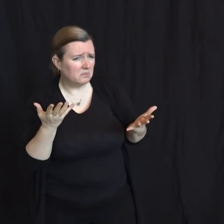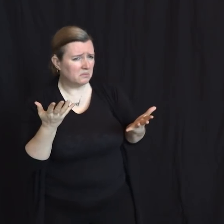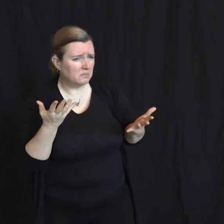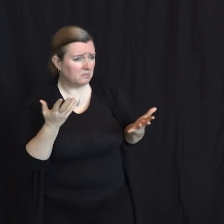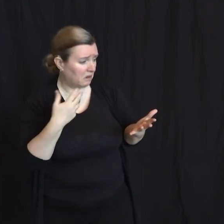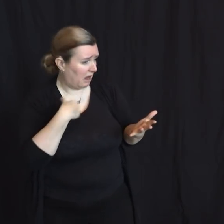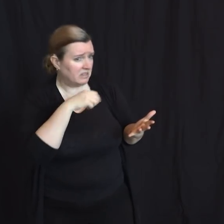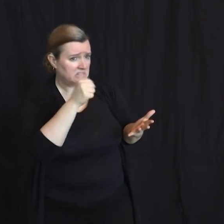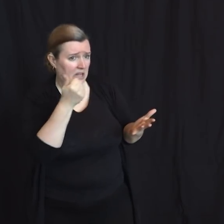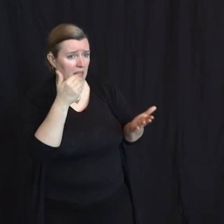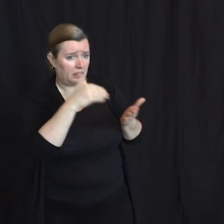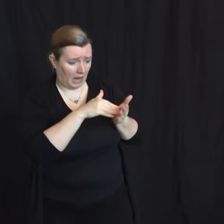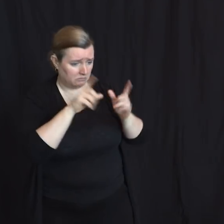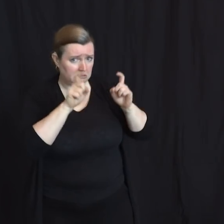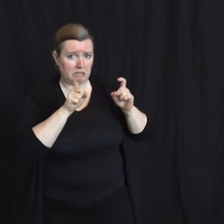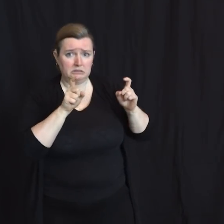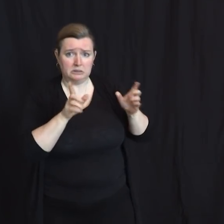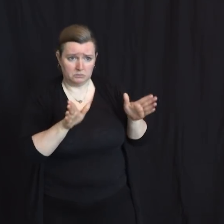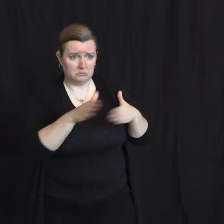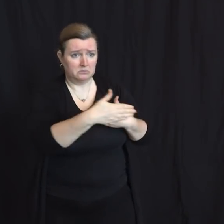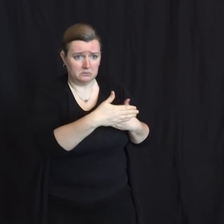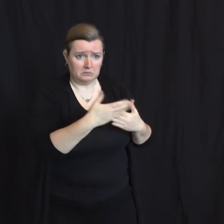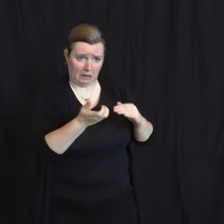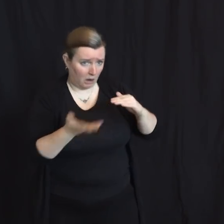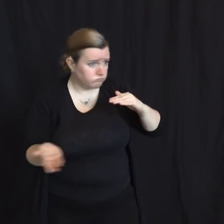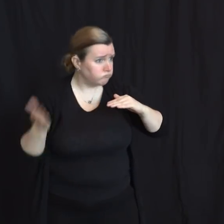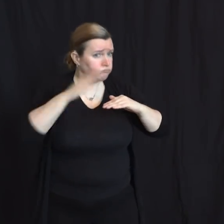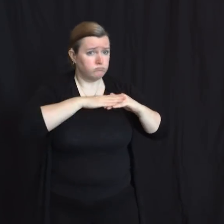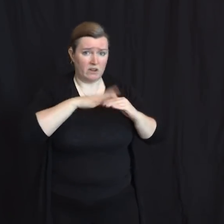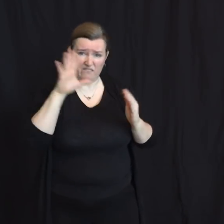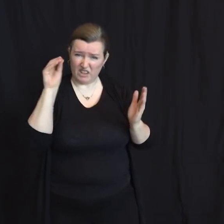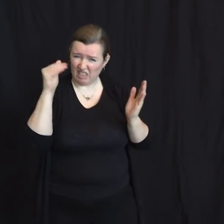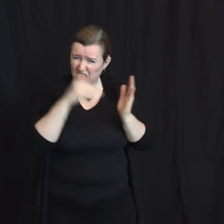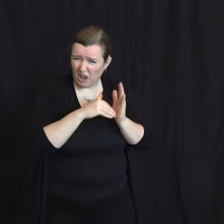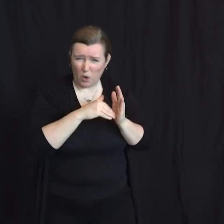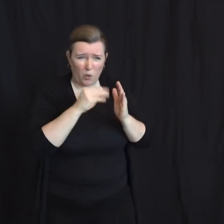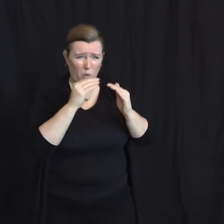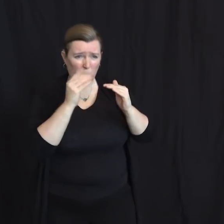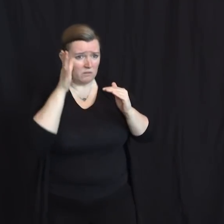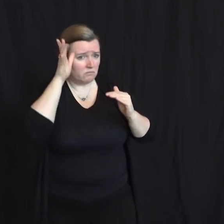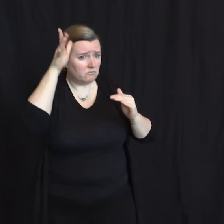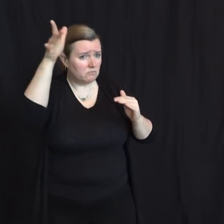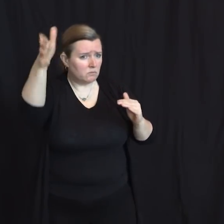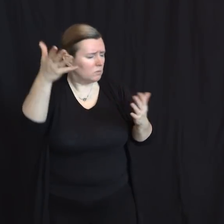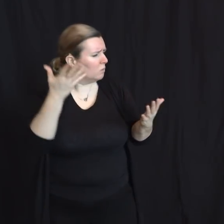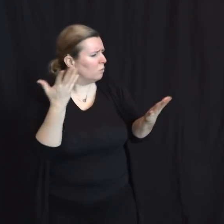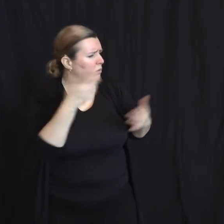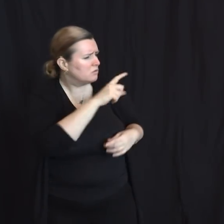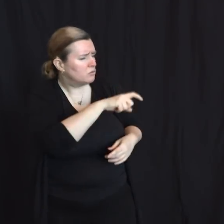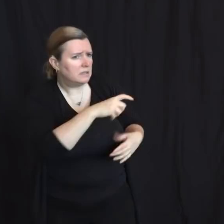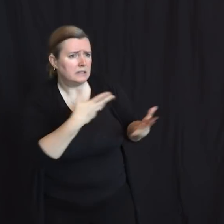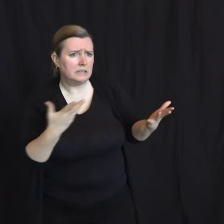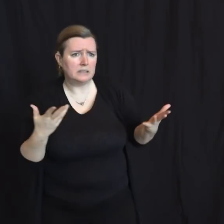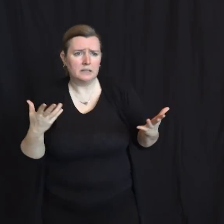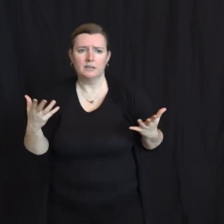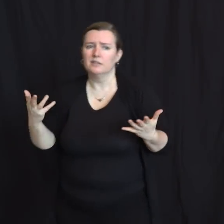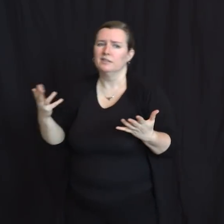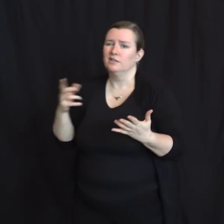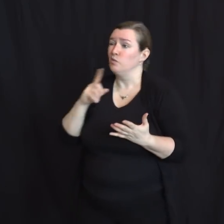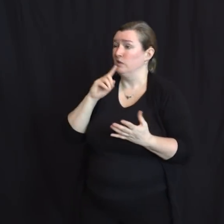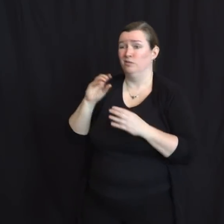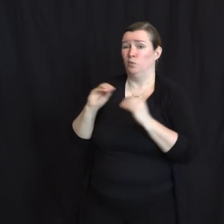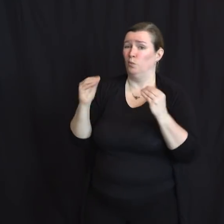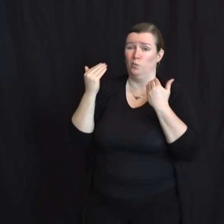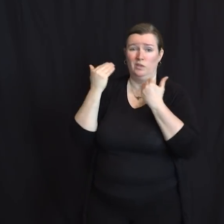module, I'm just making this up to 50,000 or 100,000? In many ways, there is no limit. It's just, this is all